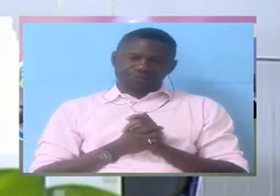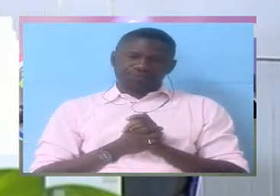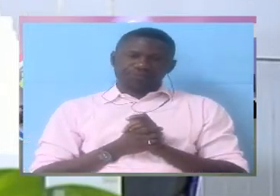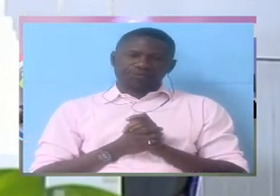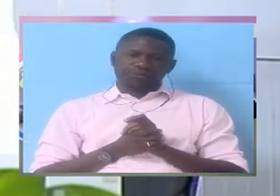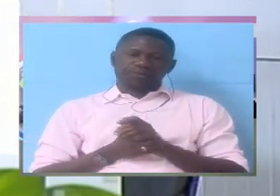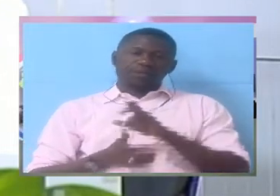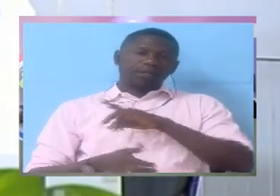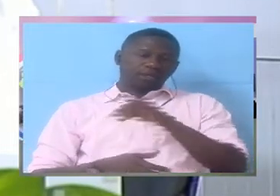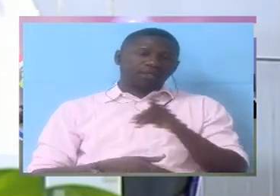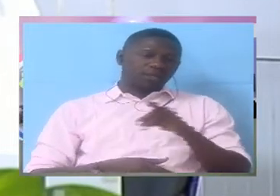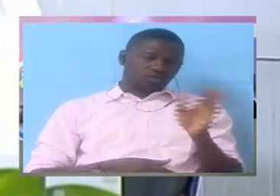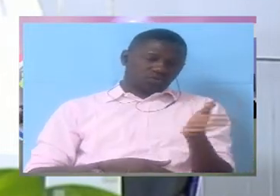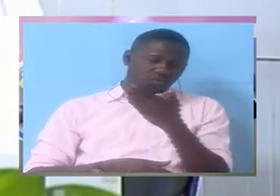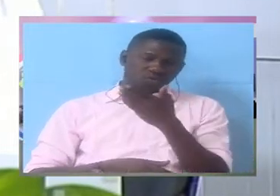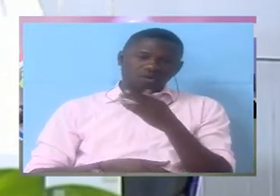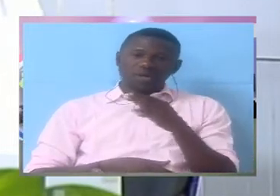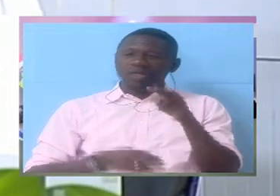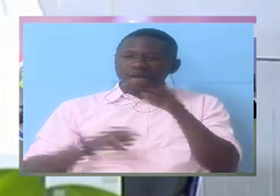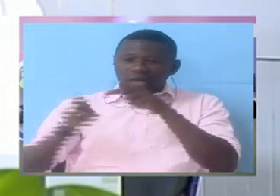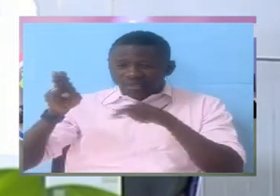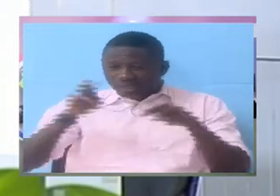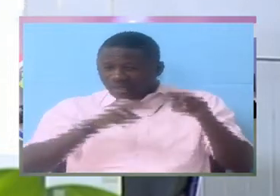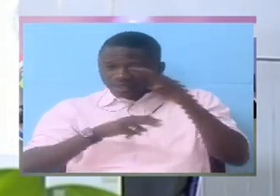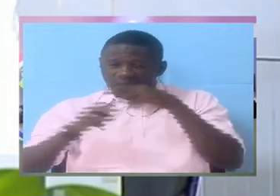They go and procure information.